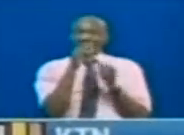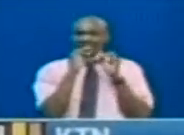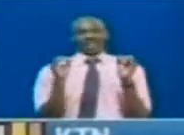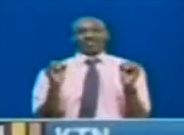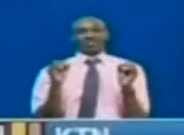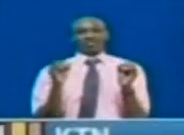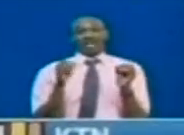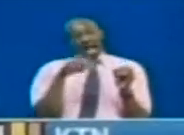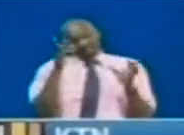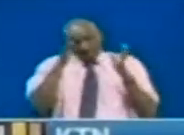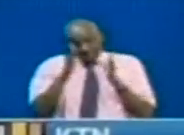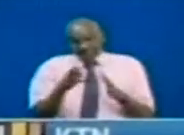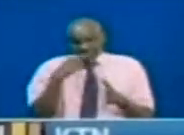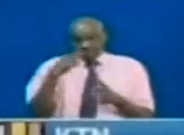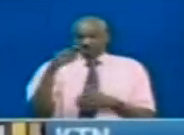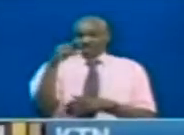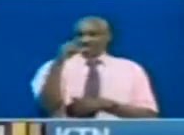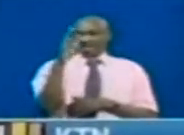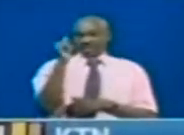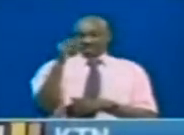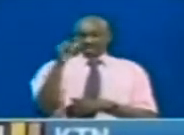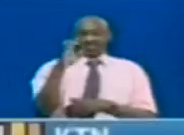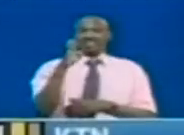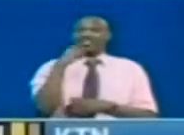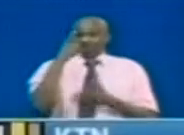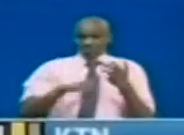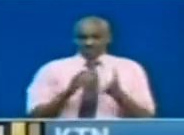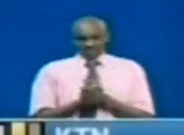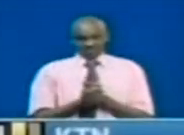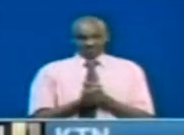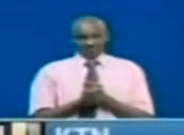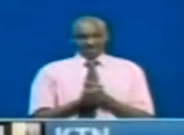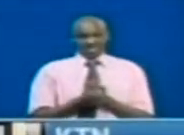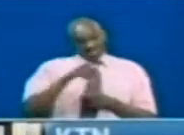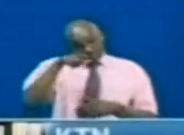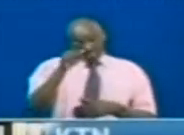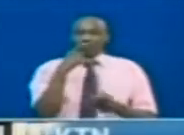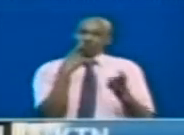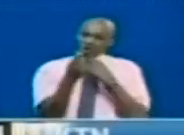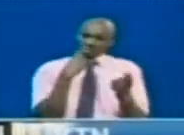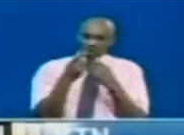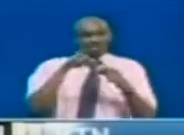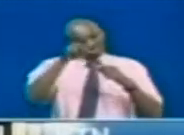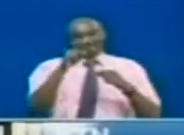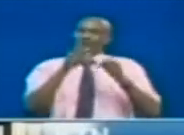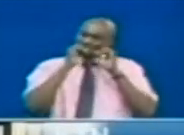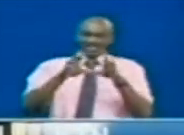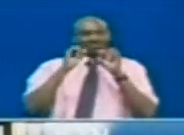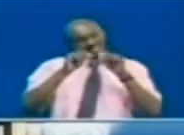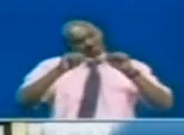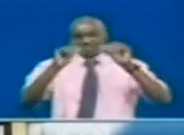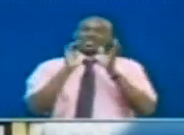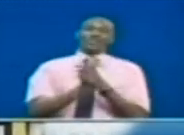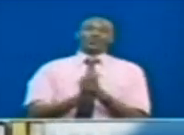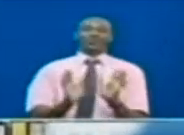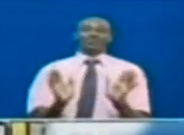pastor, with one Grace Gishuru posting on the pastor's page, quote, "They are talking and you are still being blessed,"